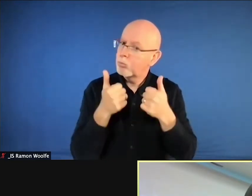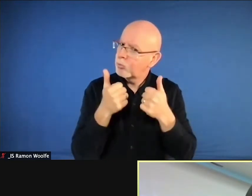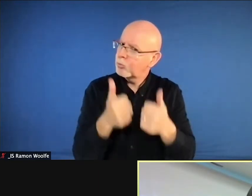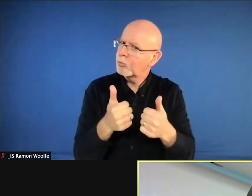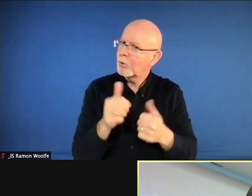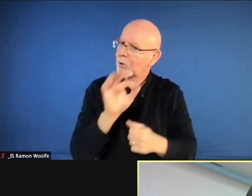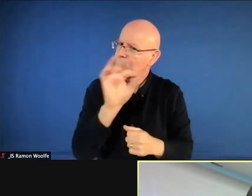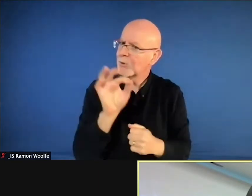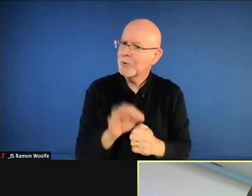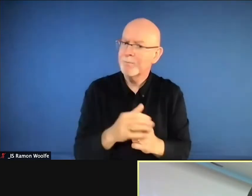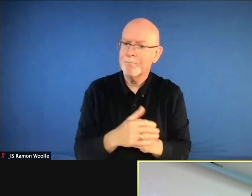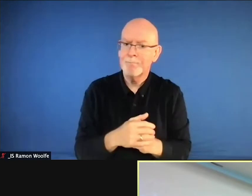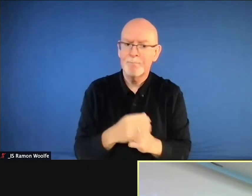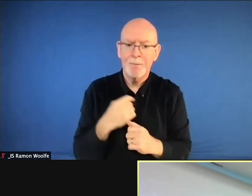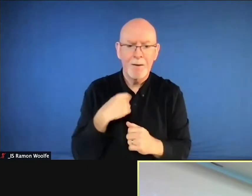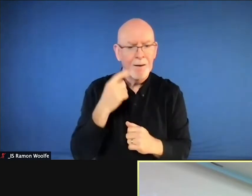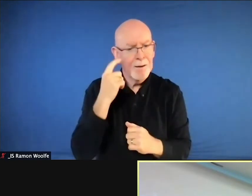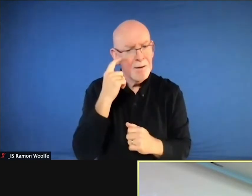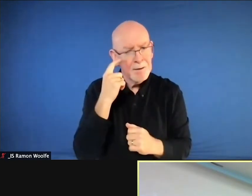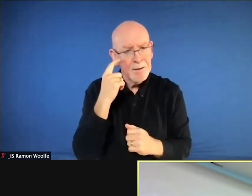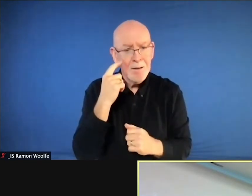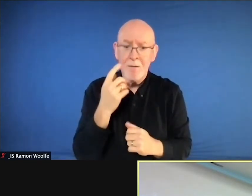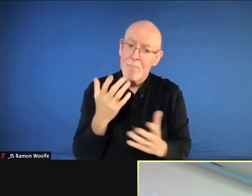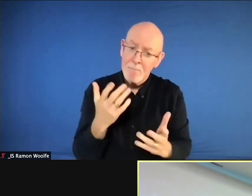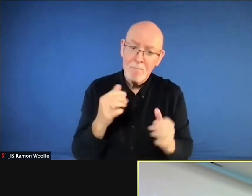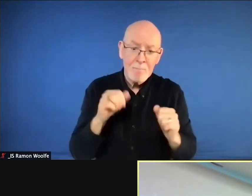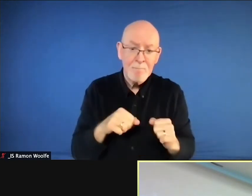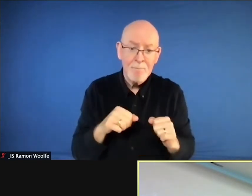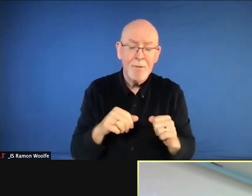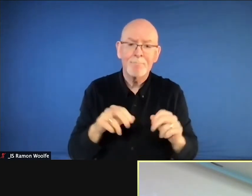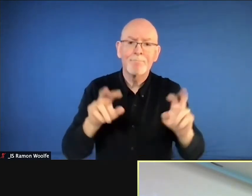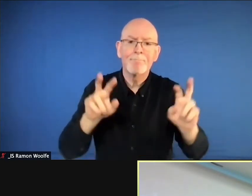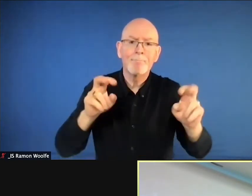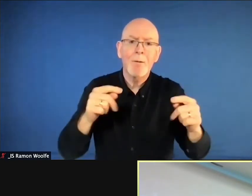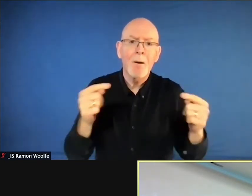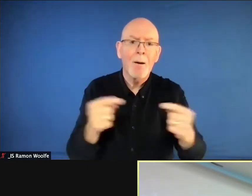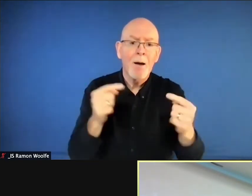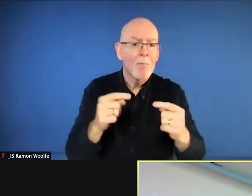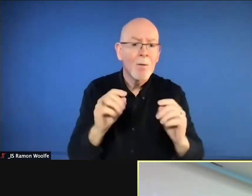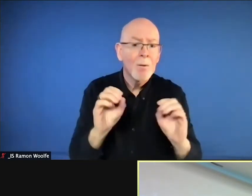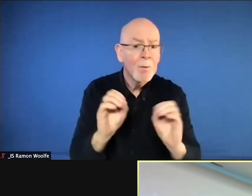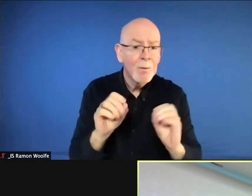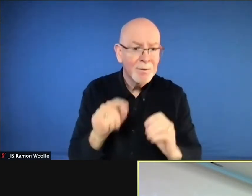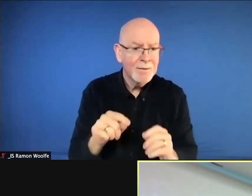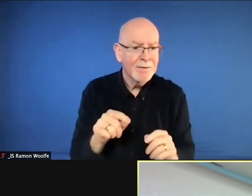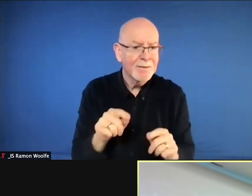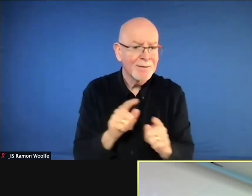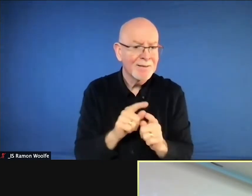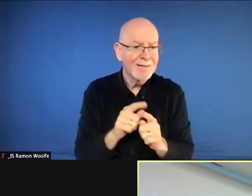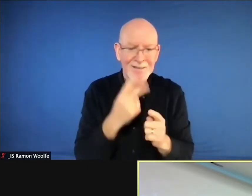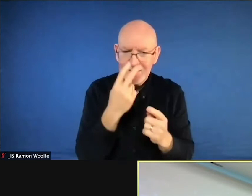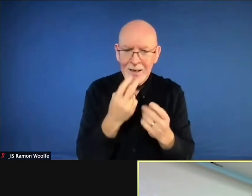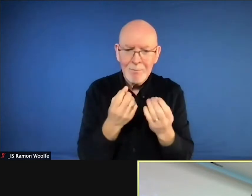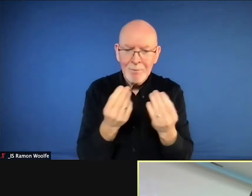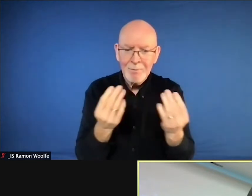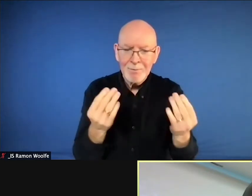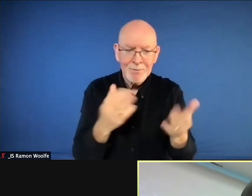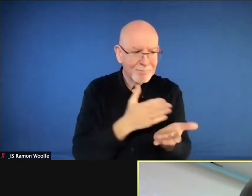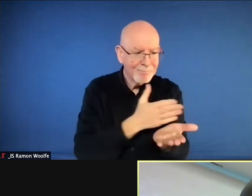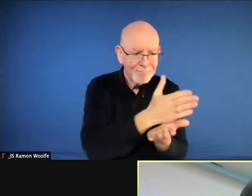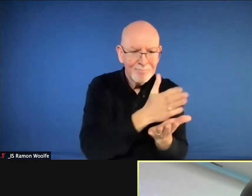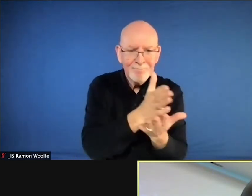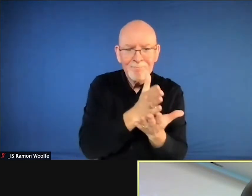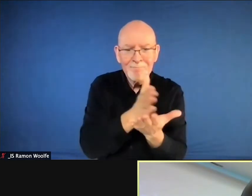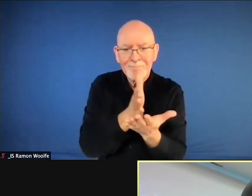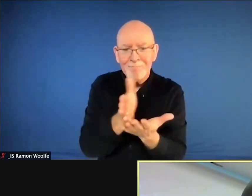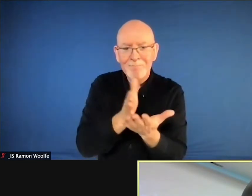of the AAA, the American Anthropological Association ethical codes. So that's something I